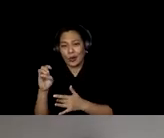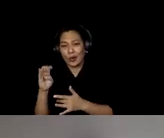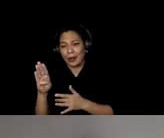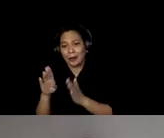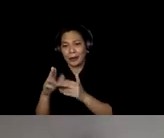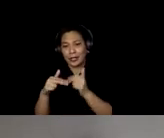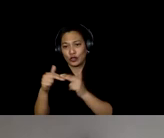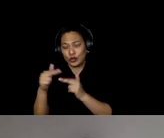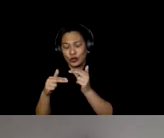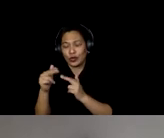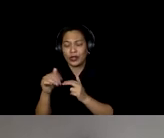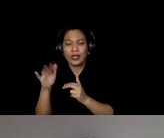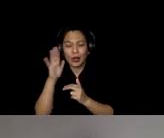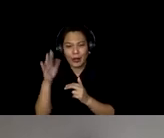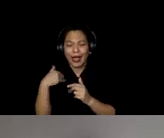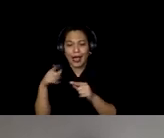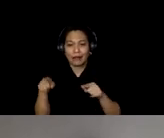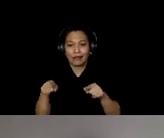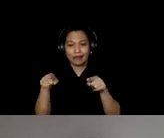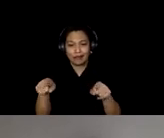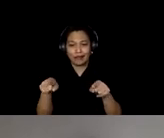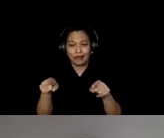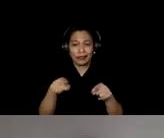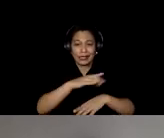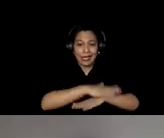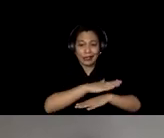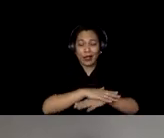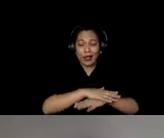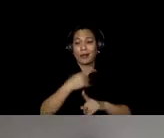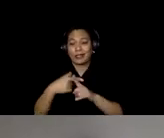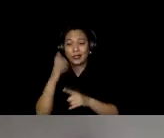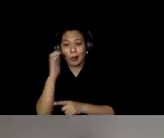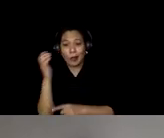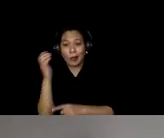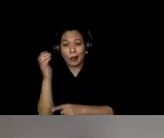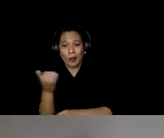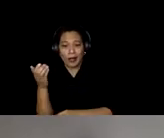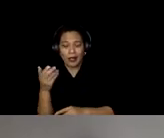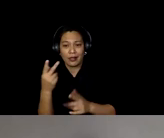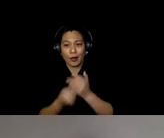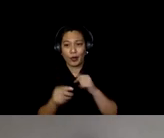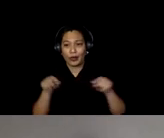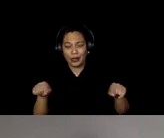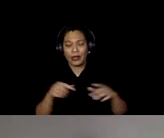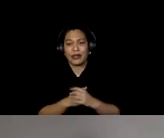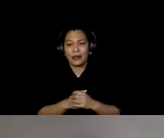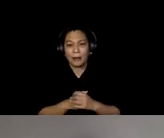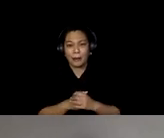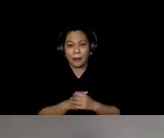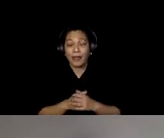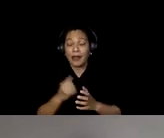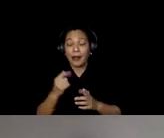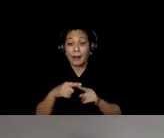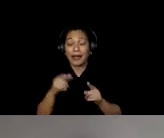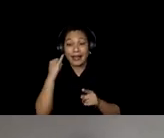platforms. They will have templates that are responsive, which means that it works well on desktop and mobile. But if you